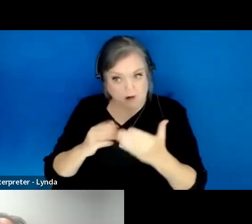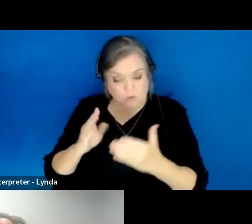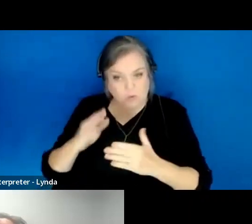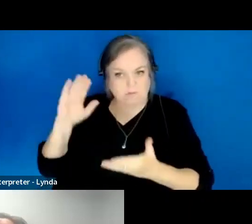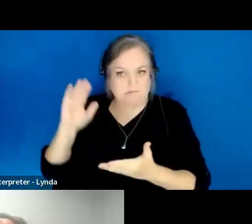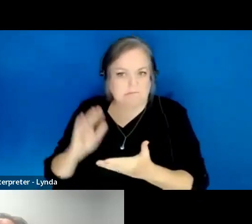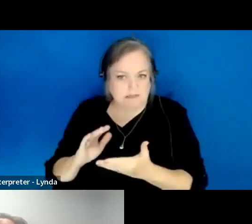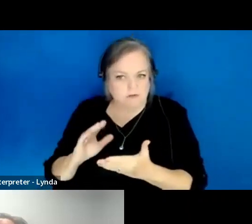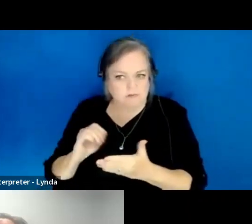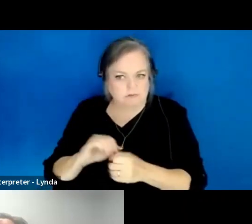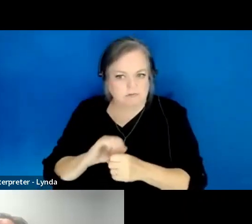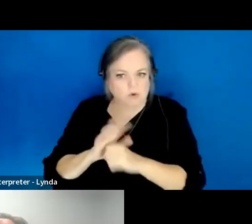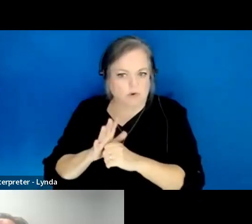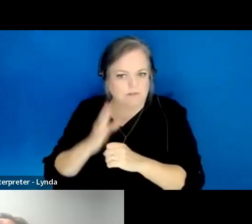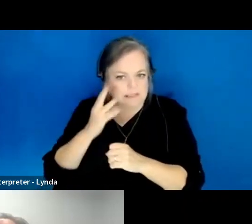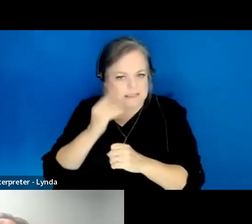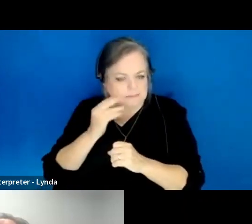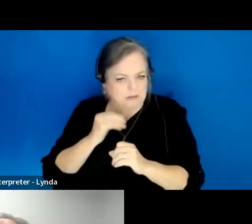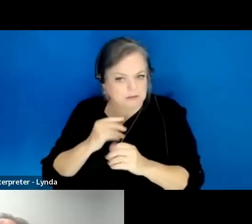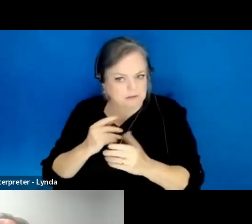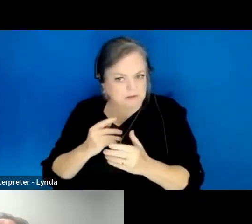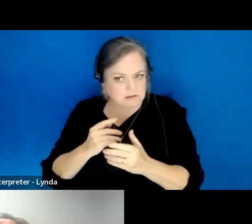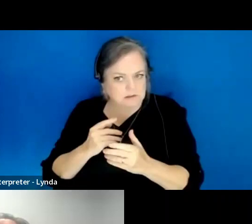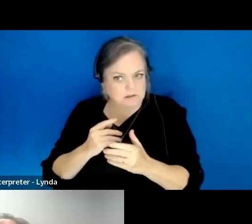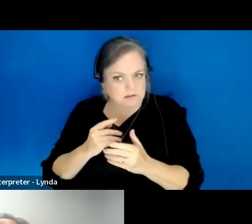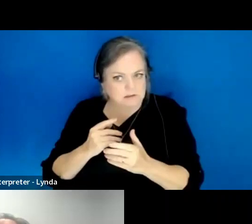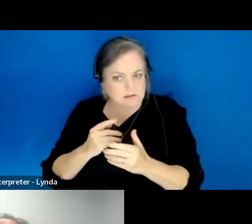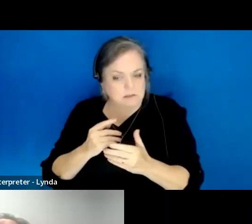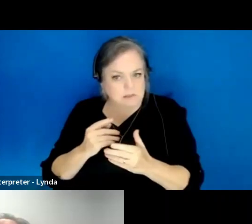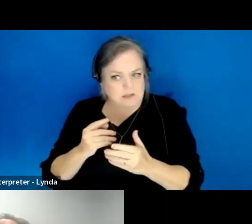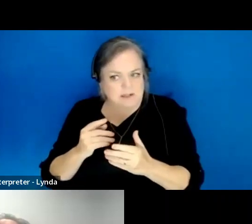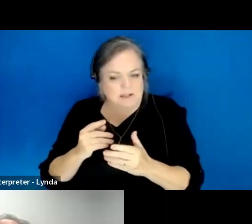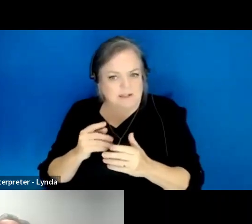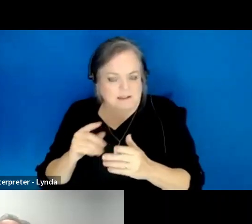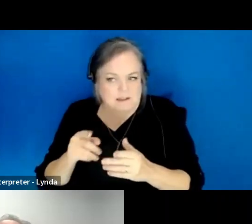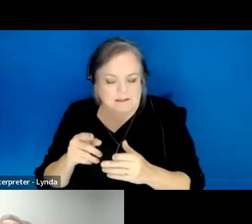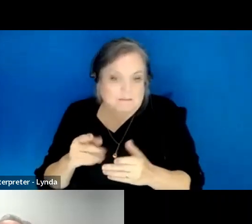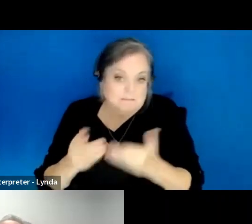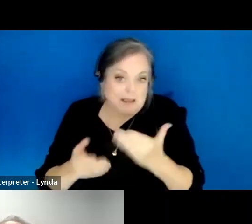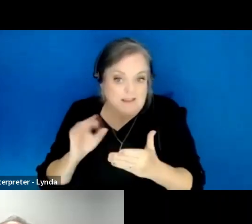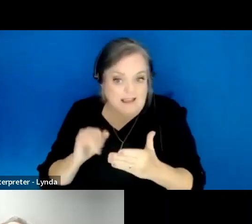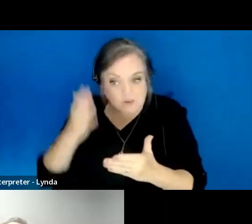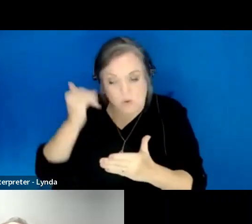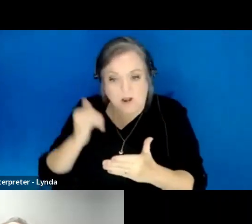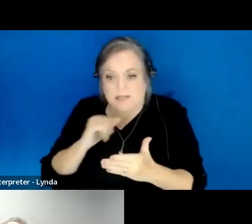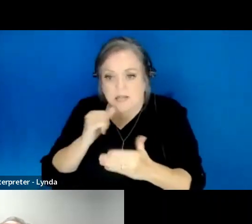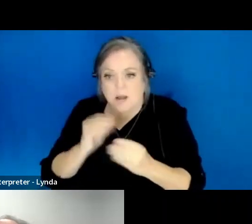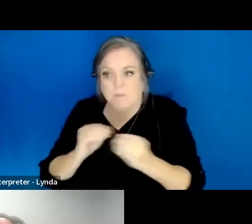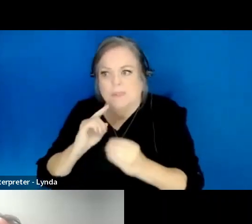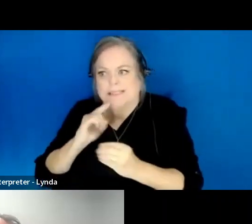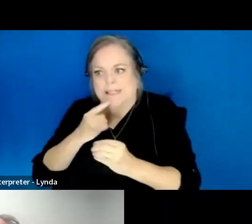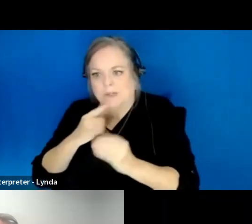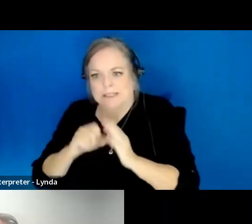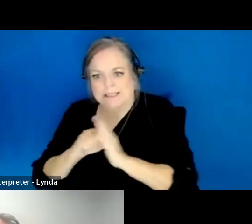COVID experience? Do you think that had something to do with you not having more serious symptoms? My doctors believe